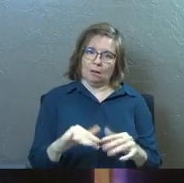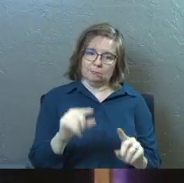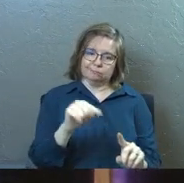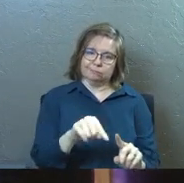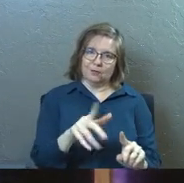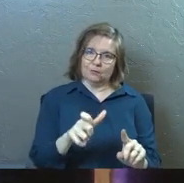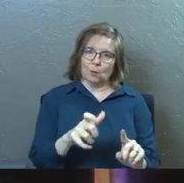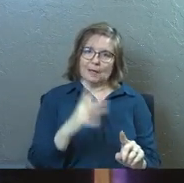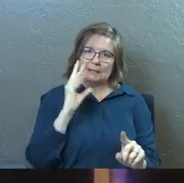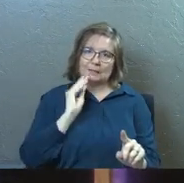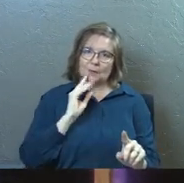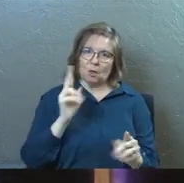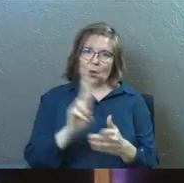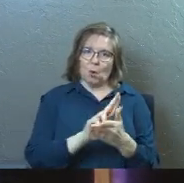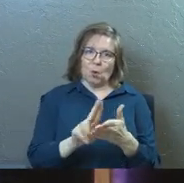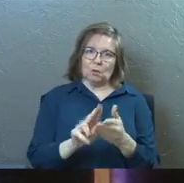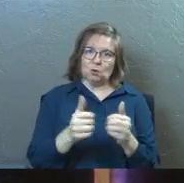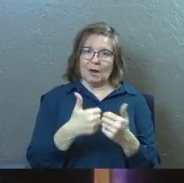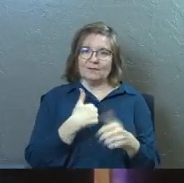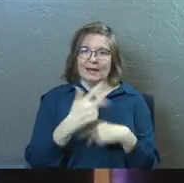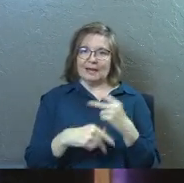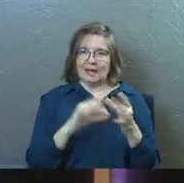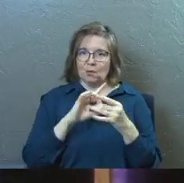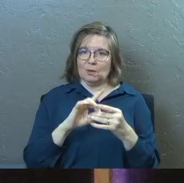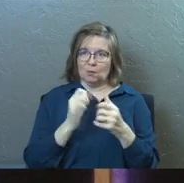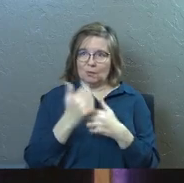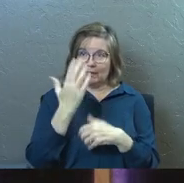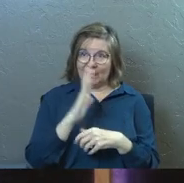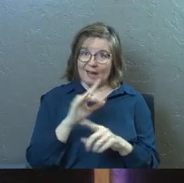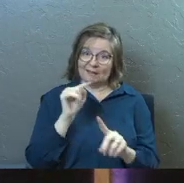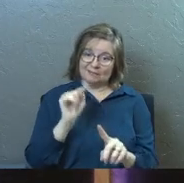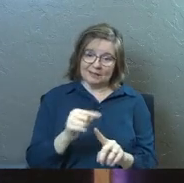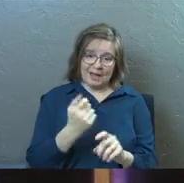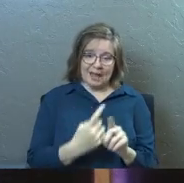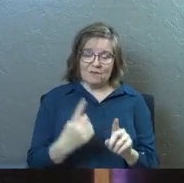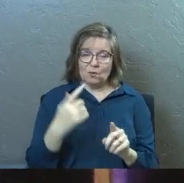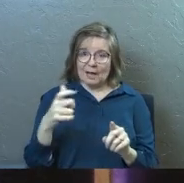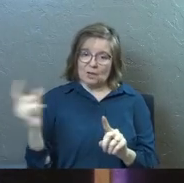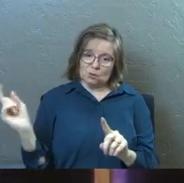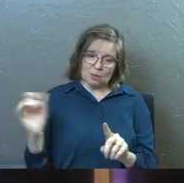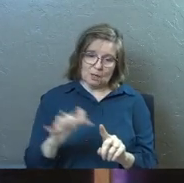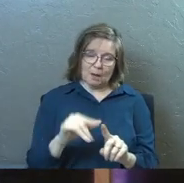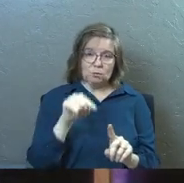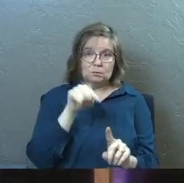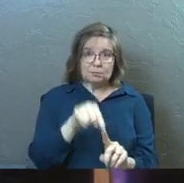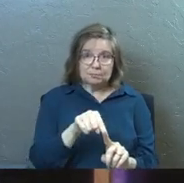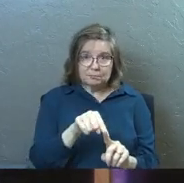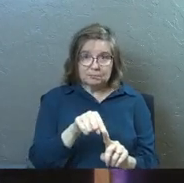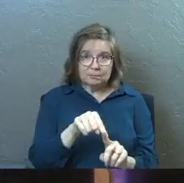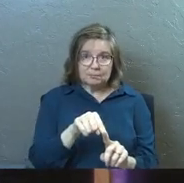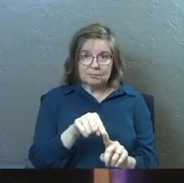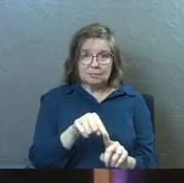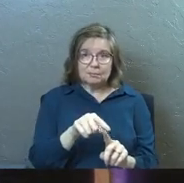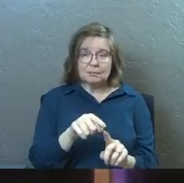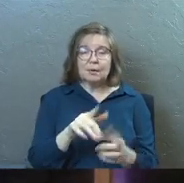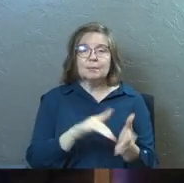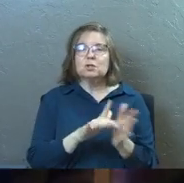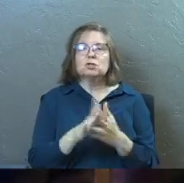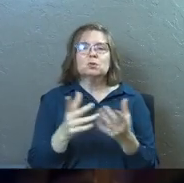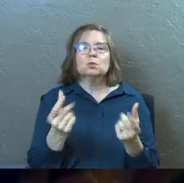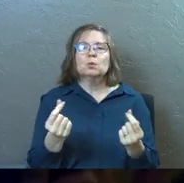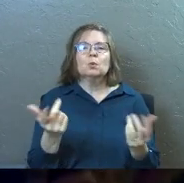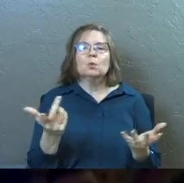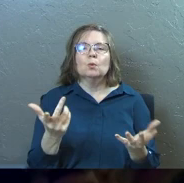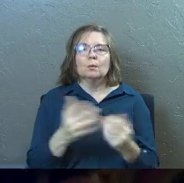if they want to taste any holiness or have any kind of relationship with God. Everybody's got to come to you. What did Jesus